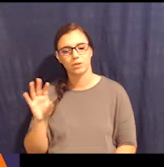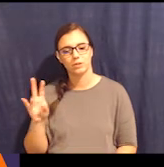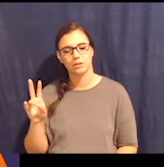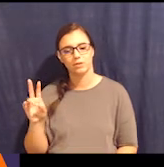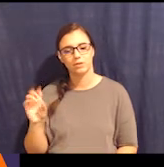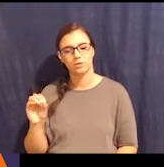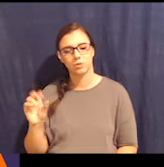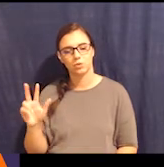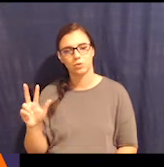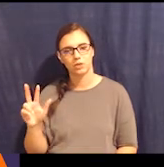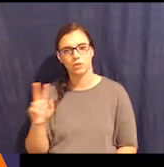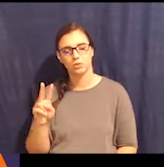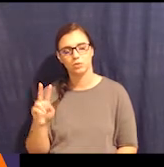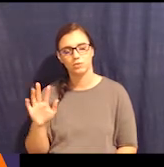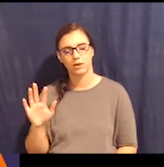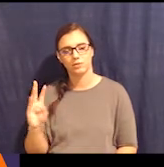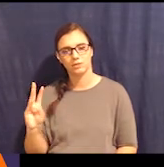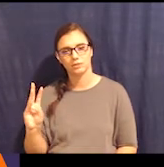703-256-2084 or